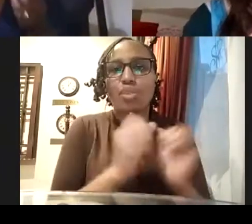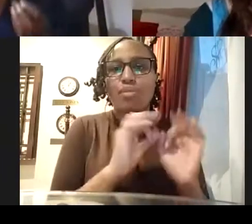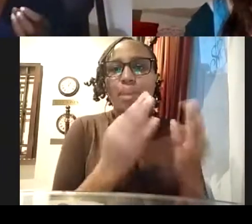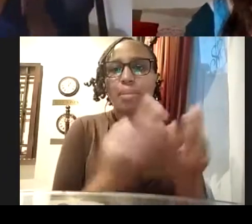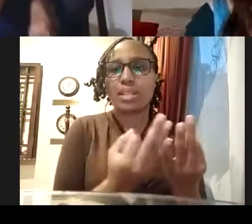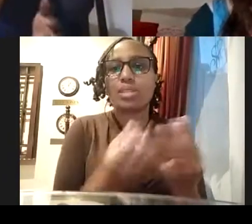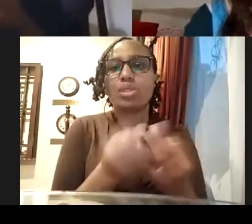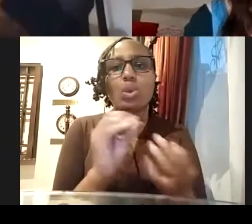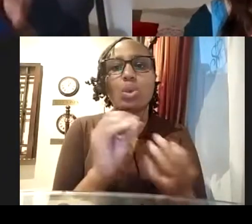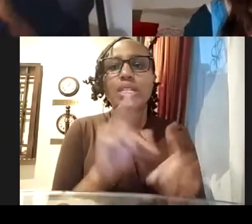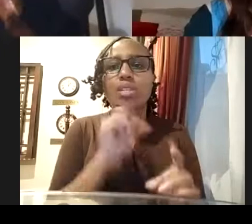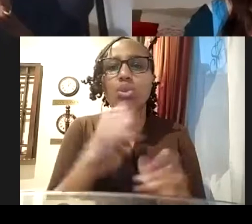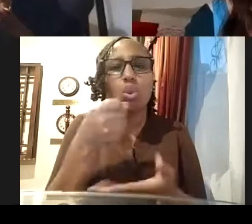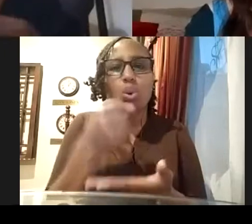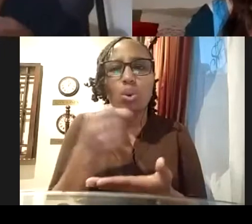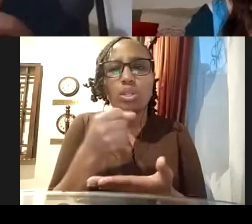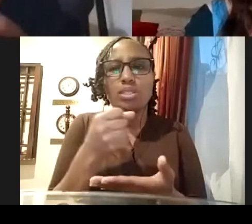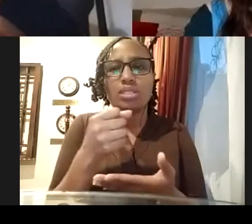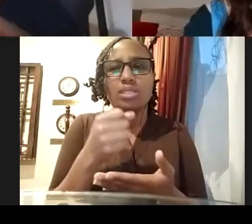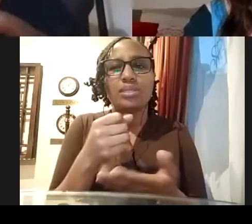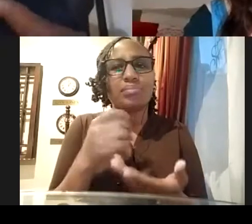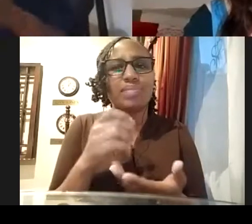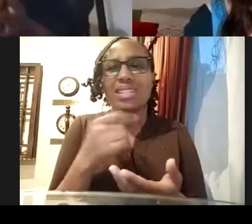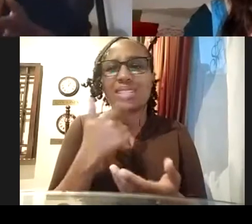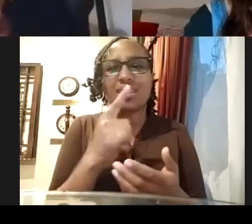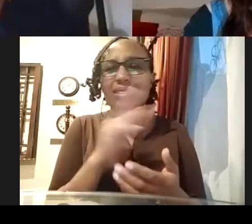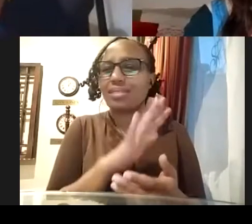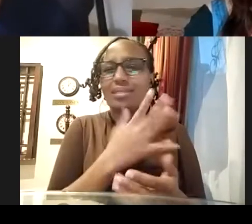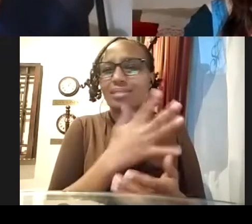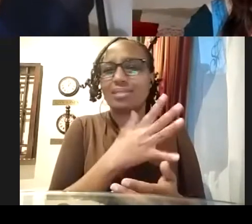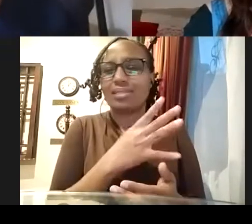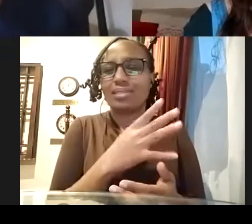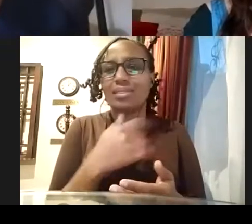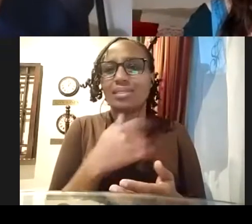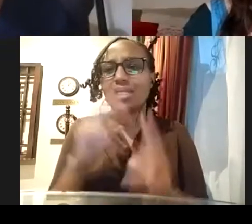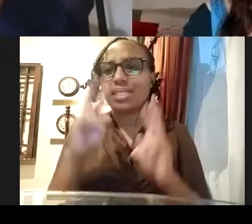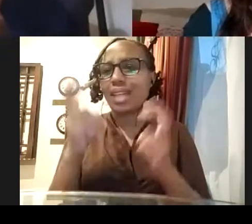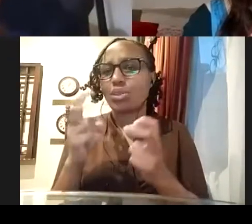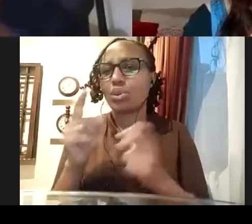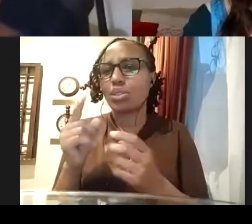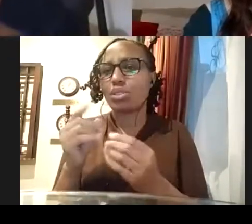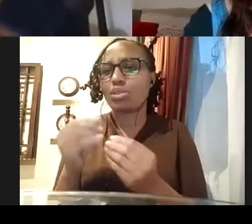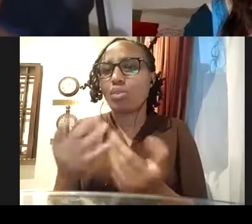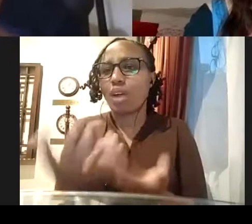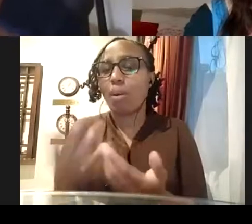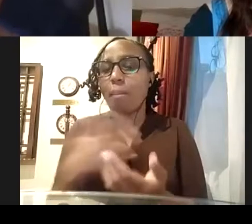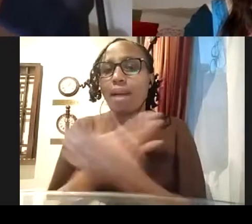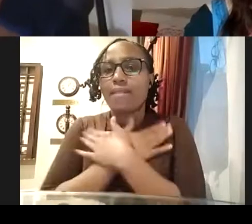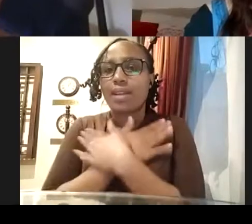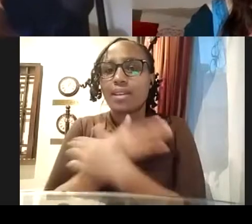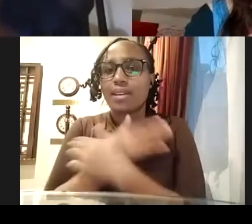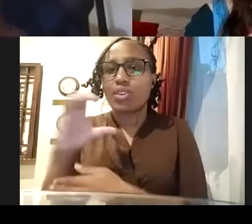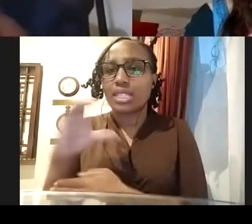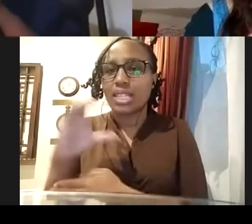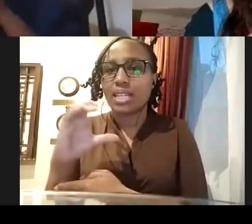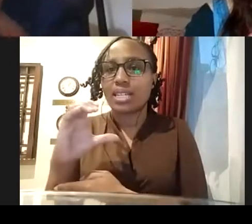didn't really hold. By the time I was done, I'm like, it doesn't hold. So I just wanted to submit an untitled thing. And my dear friend Christine Jacobson,